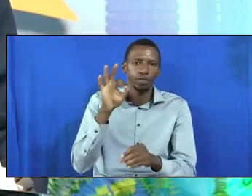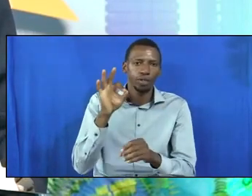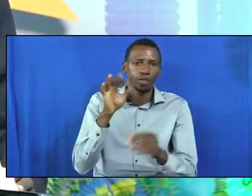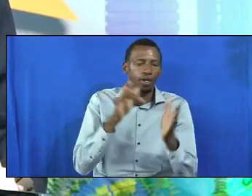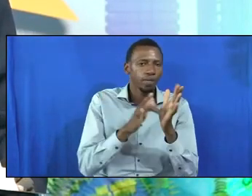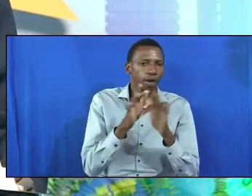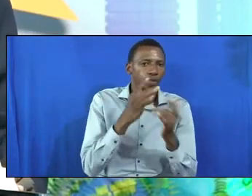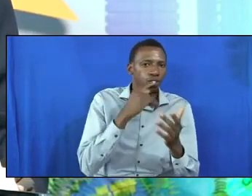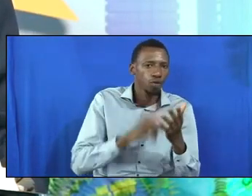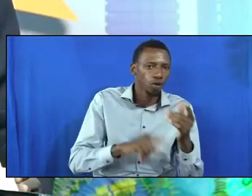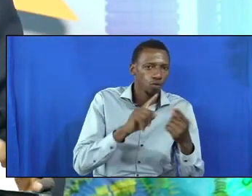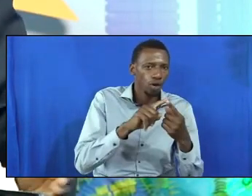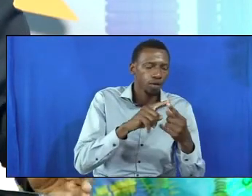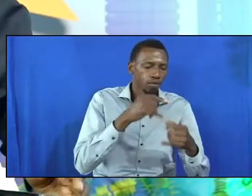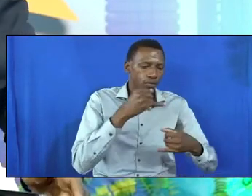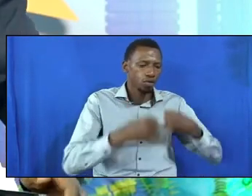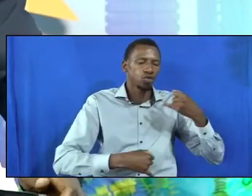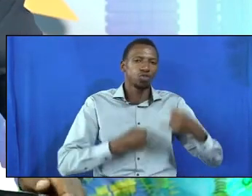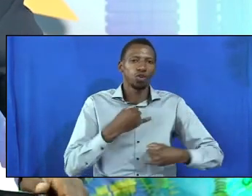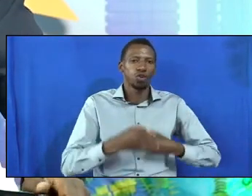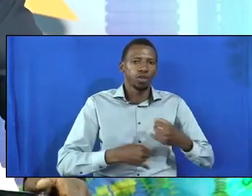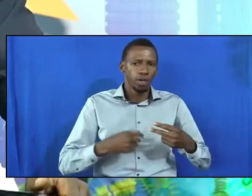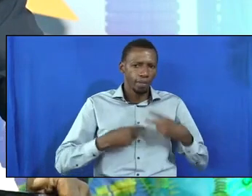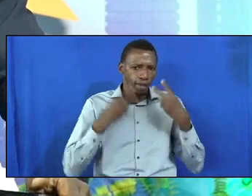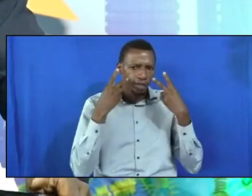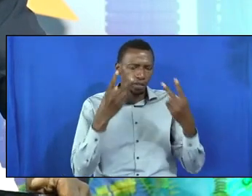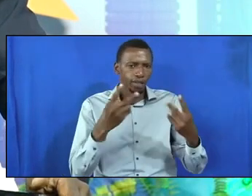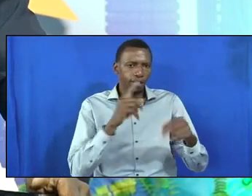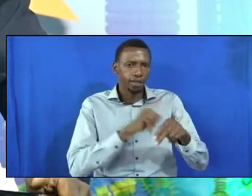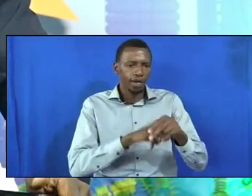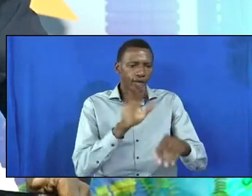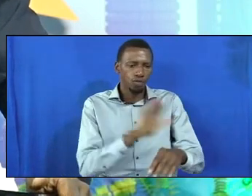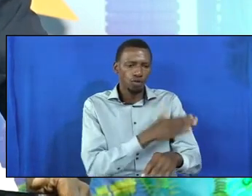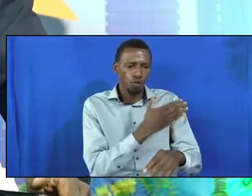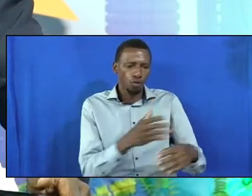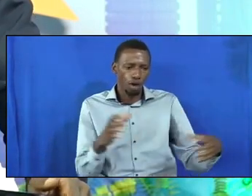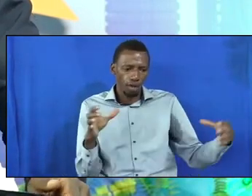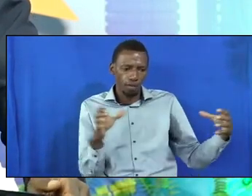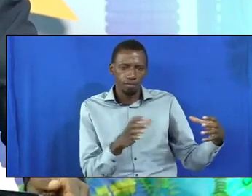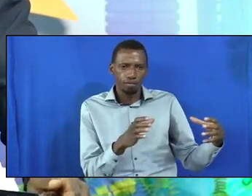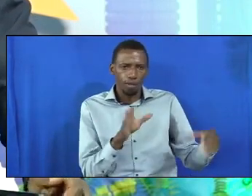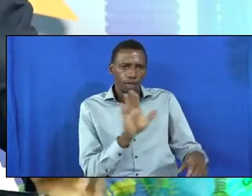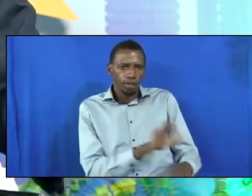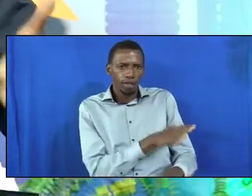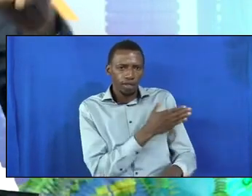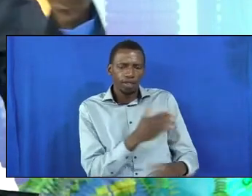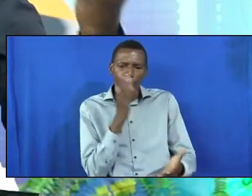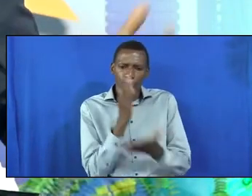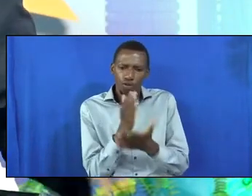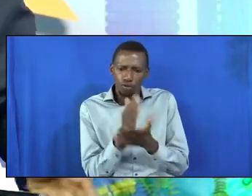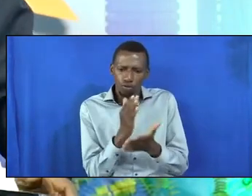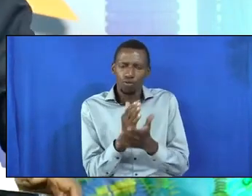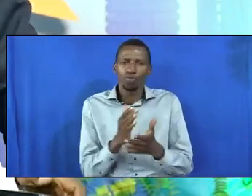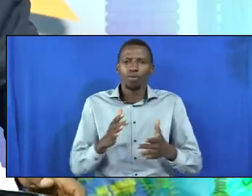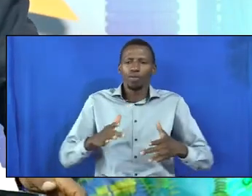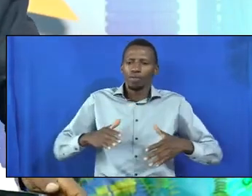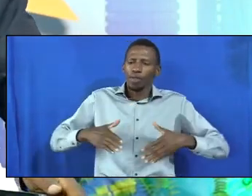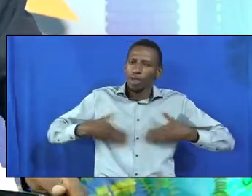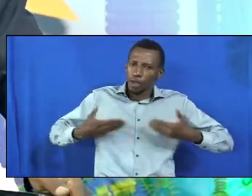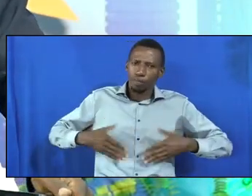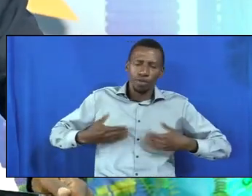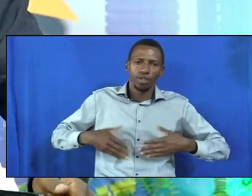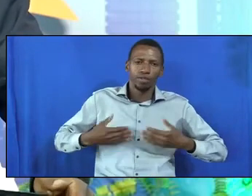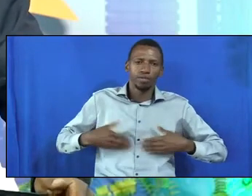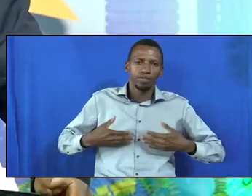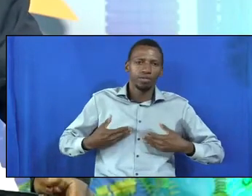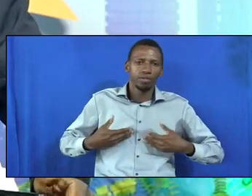joy. And I observed as the choir was singing, they were extremely happy, but two stood out. And